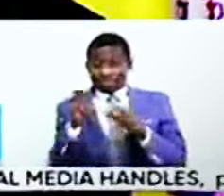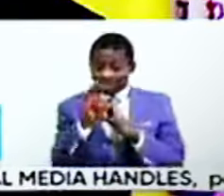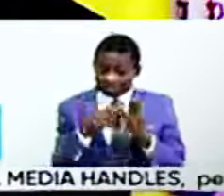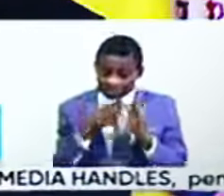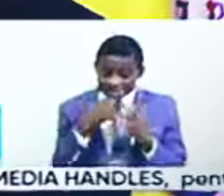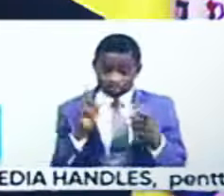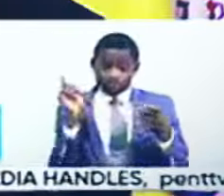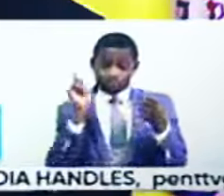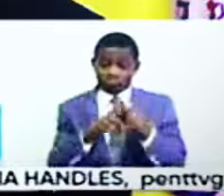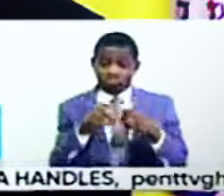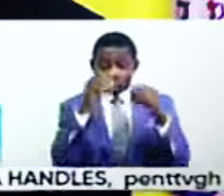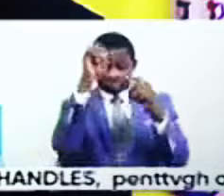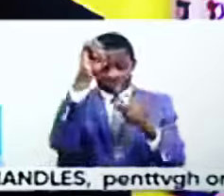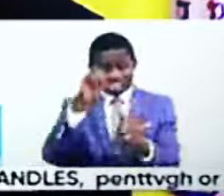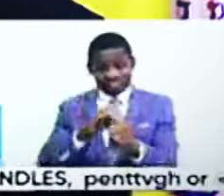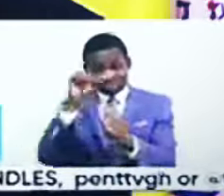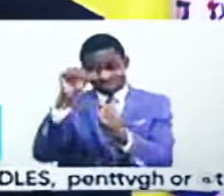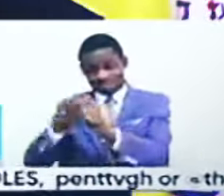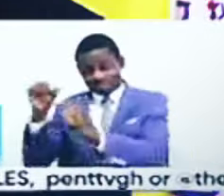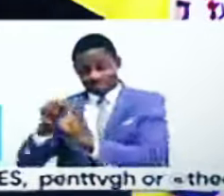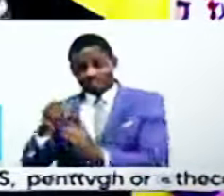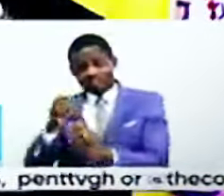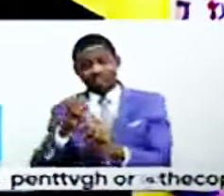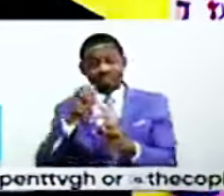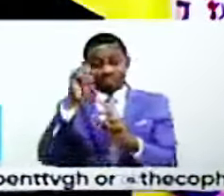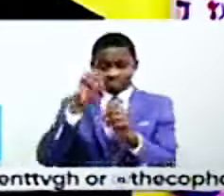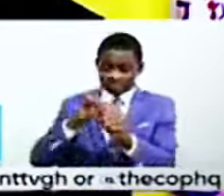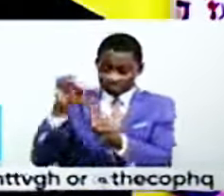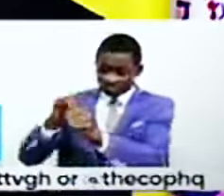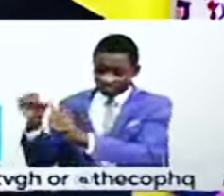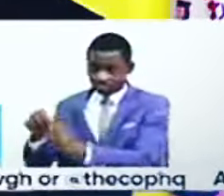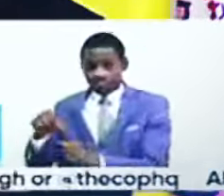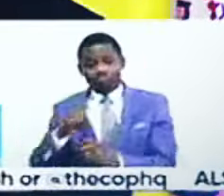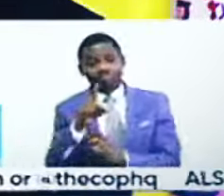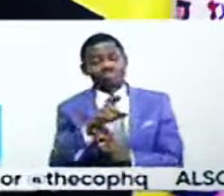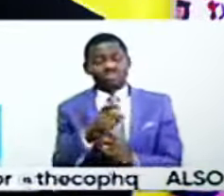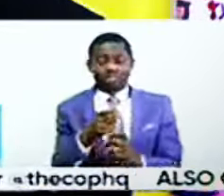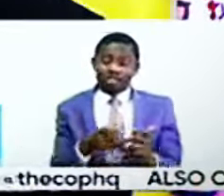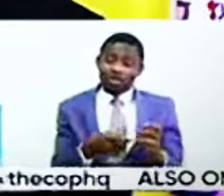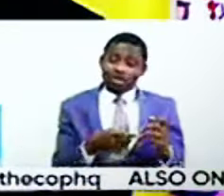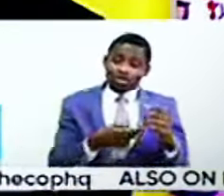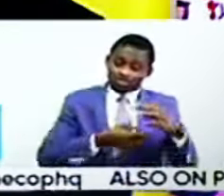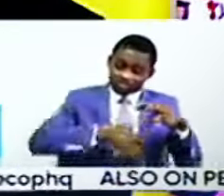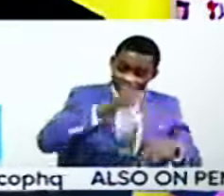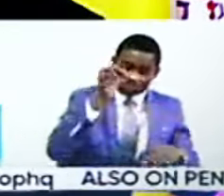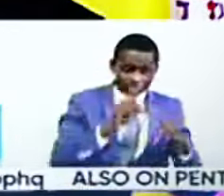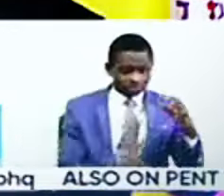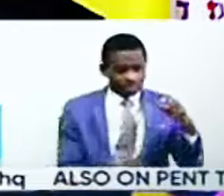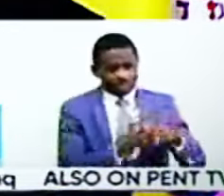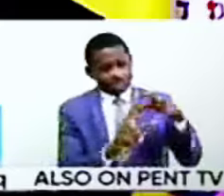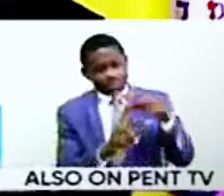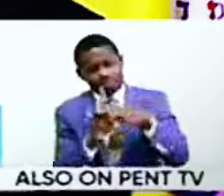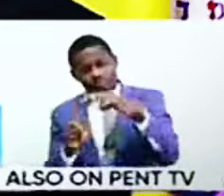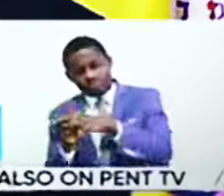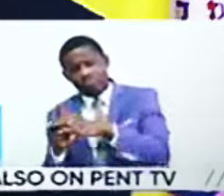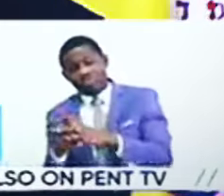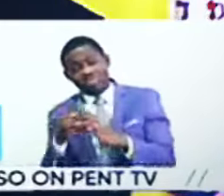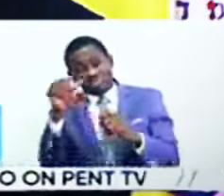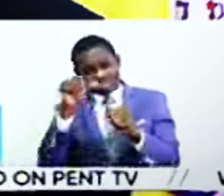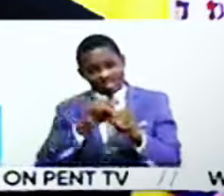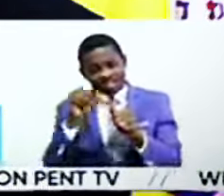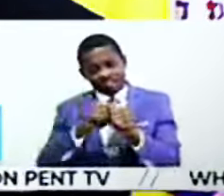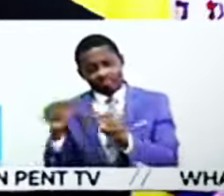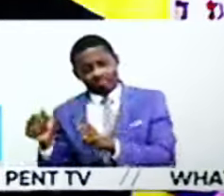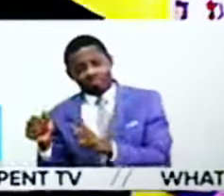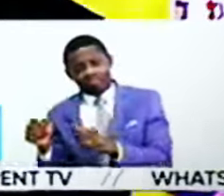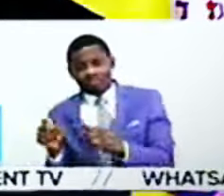The manifestation of the Spirit is given for the common good. To one, there is given